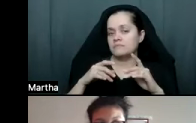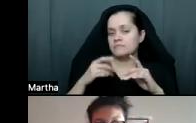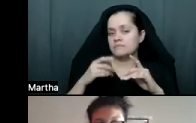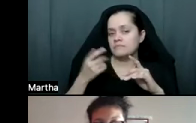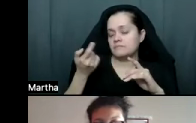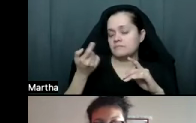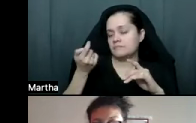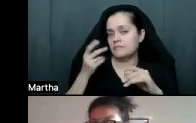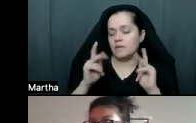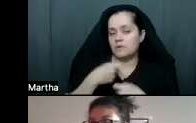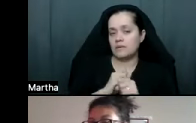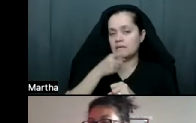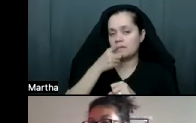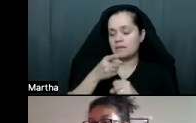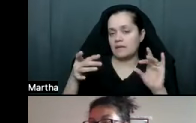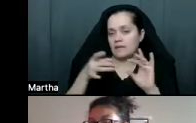that connection.